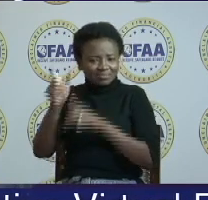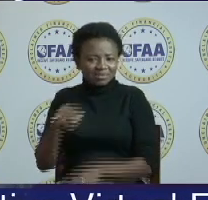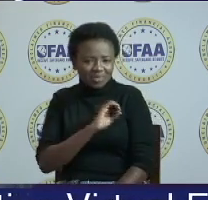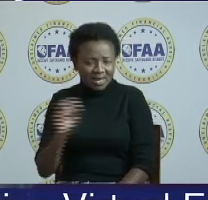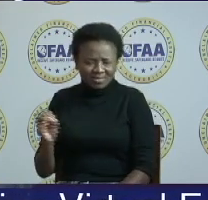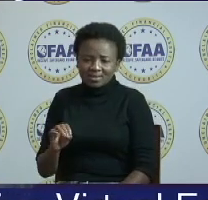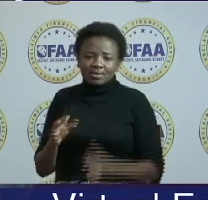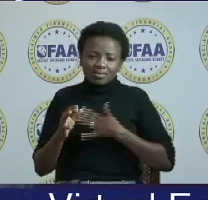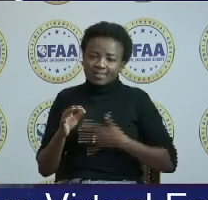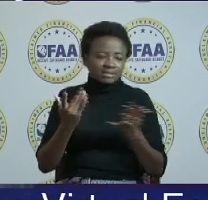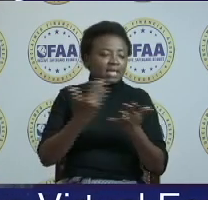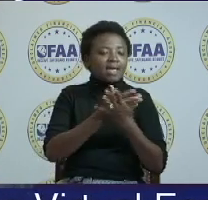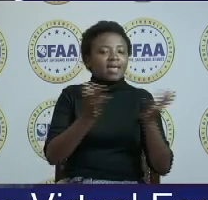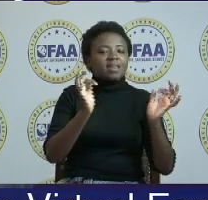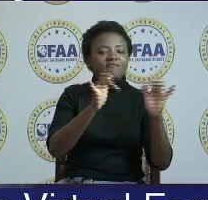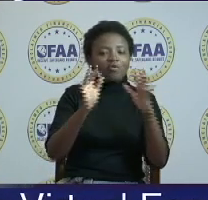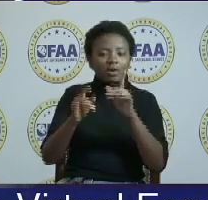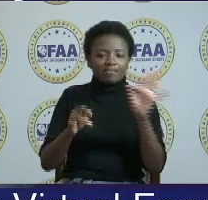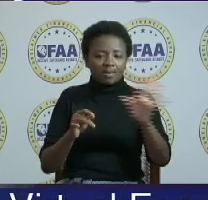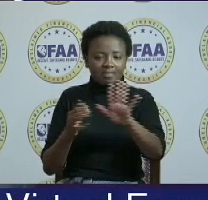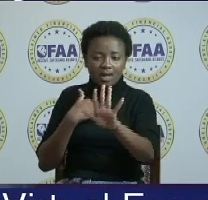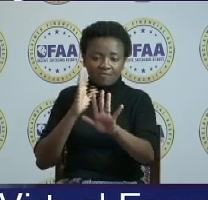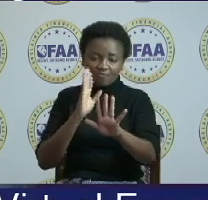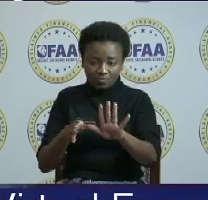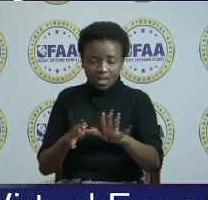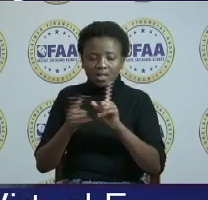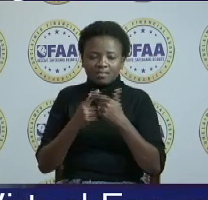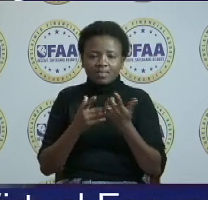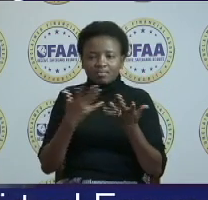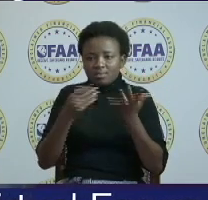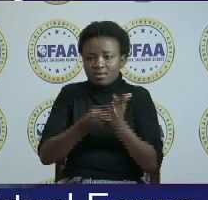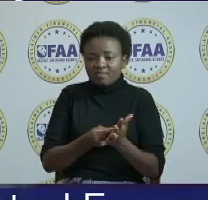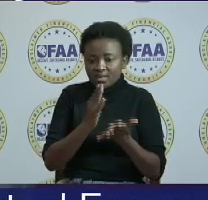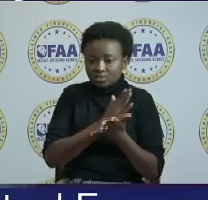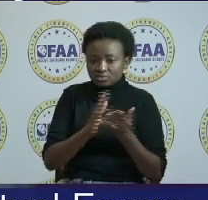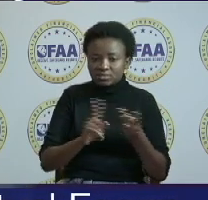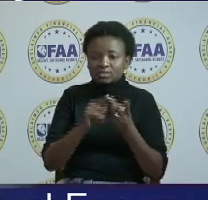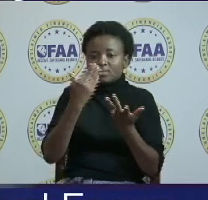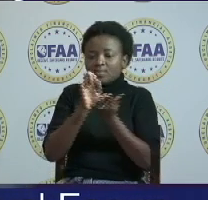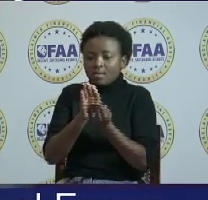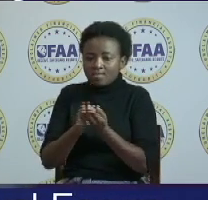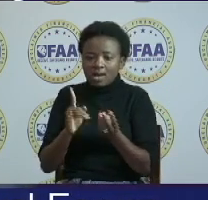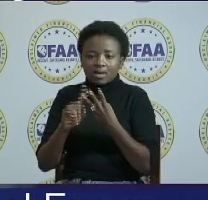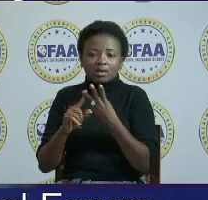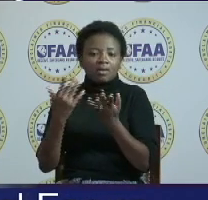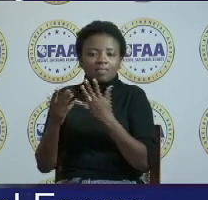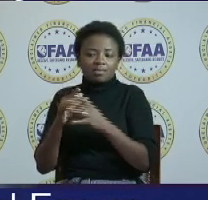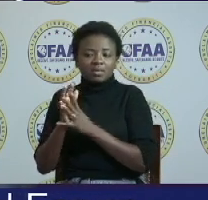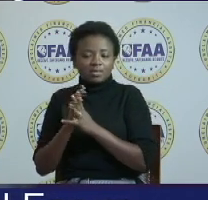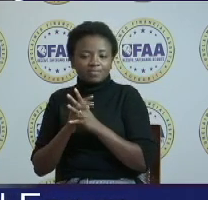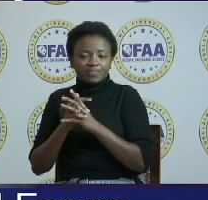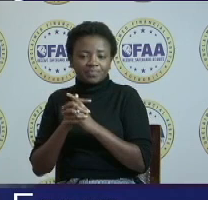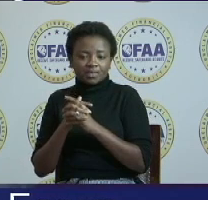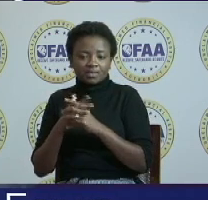also in your respective sectors, maybe in the financial sector, maybe in banks, you have forums where you have you meet